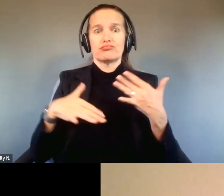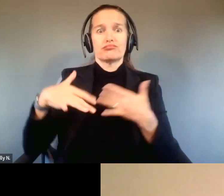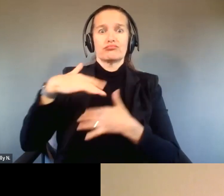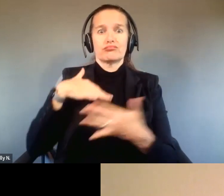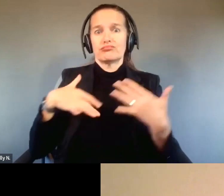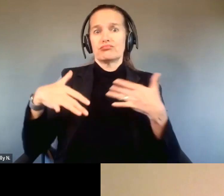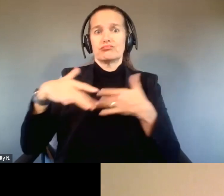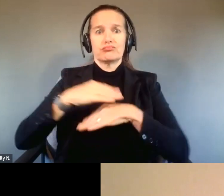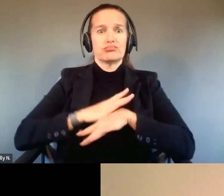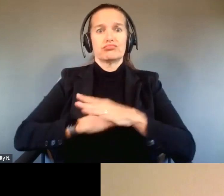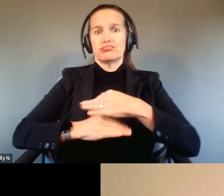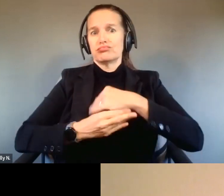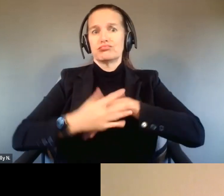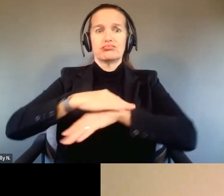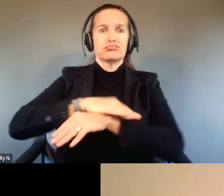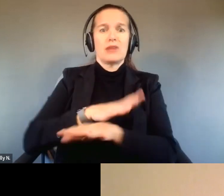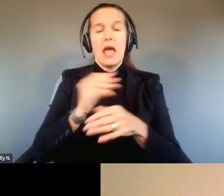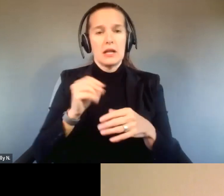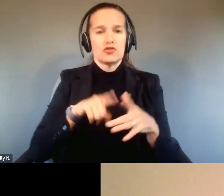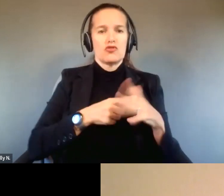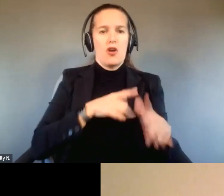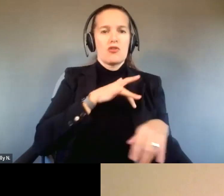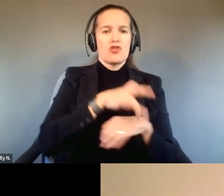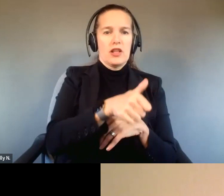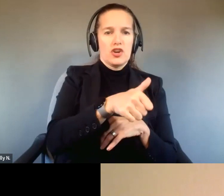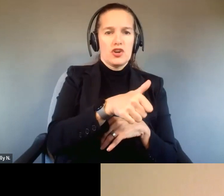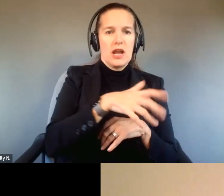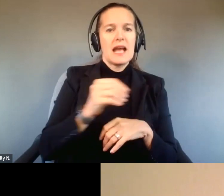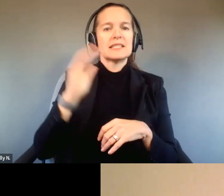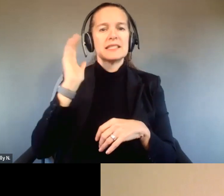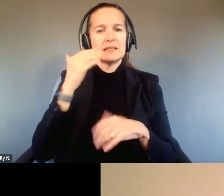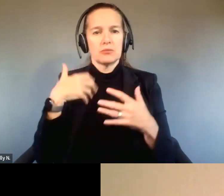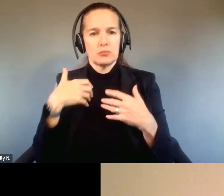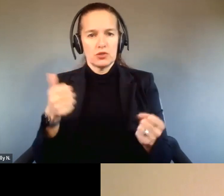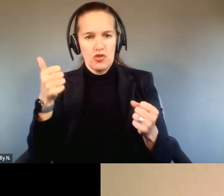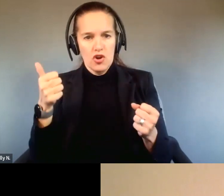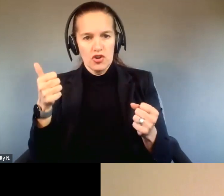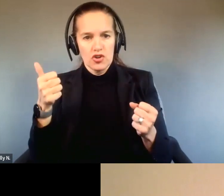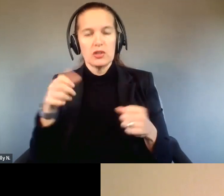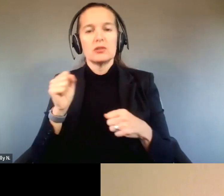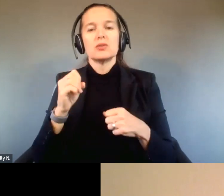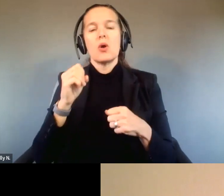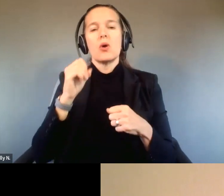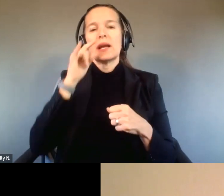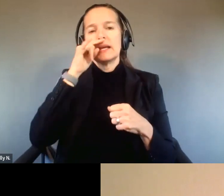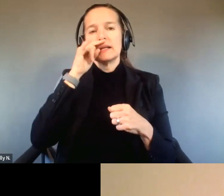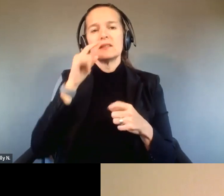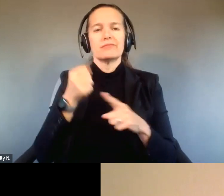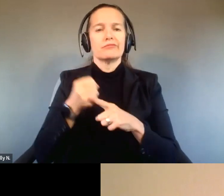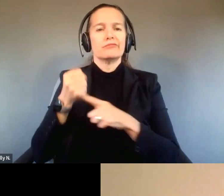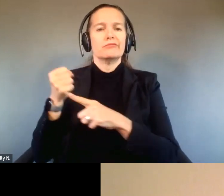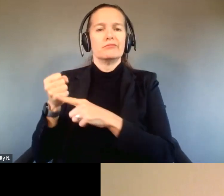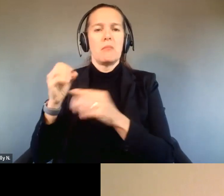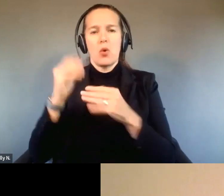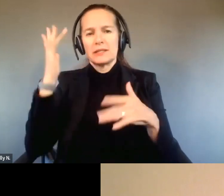they're circulating earlier, and they seem to be stronger. So kids are getting more sick,